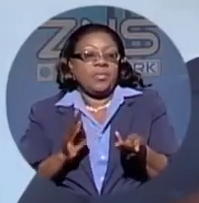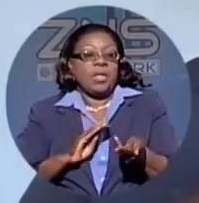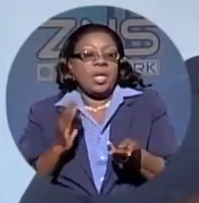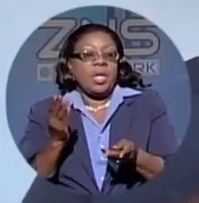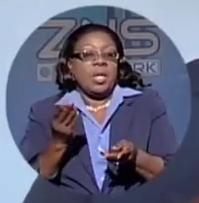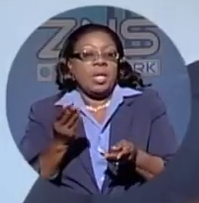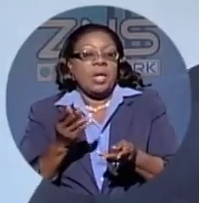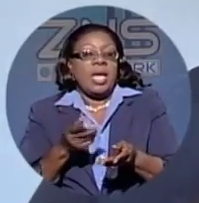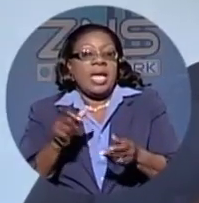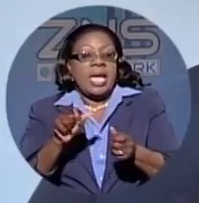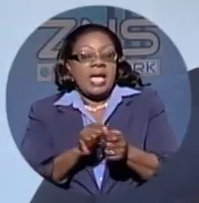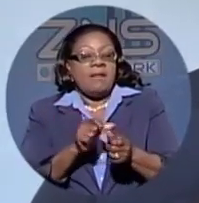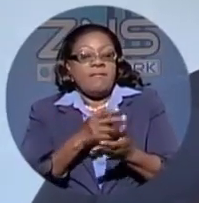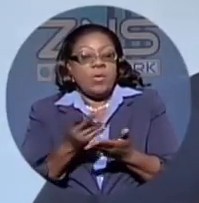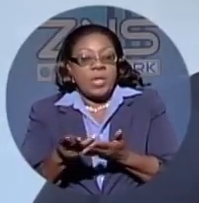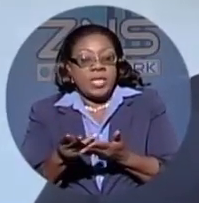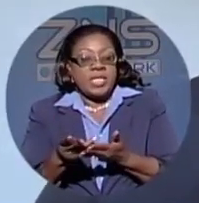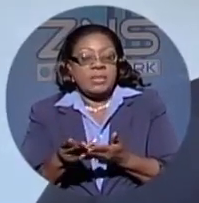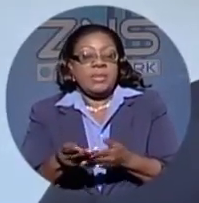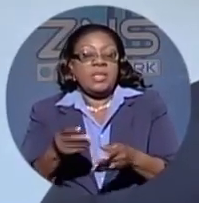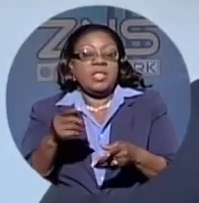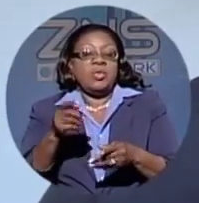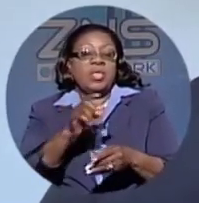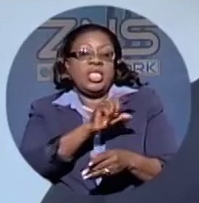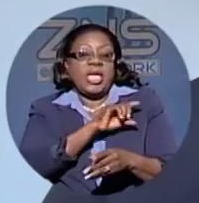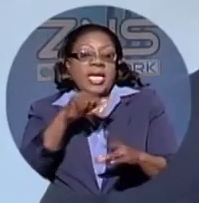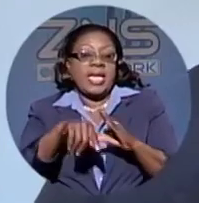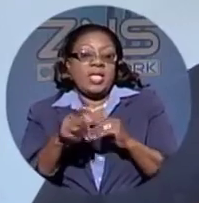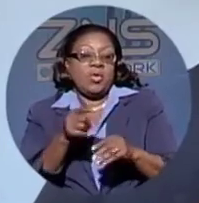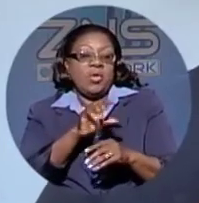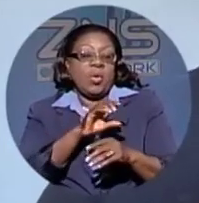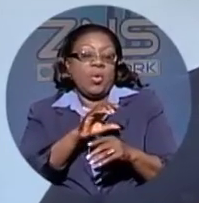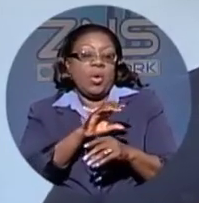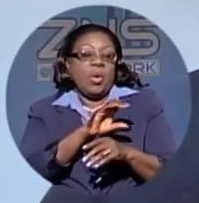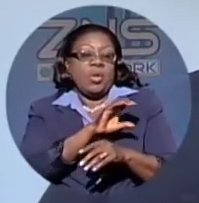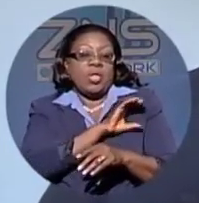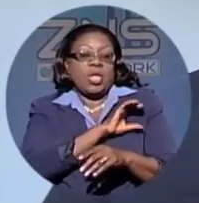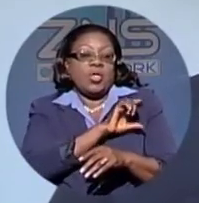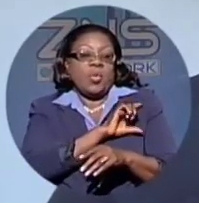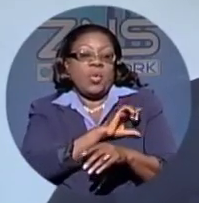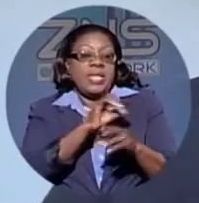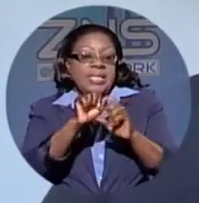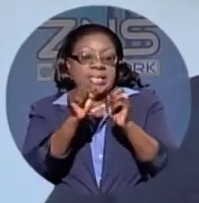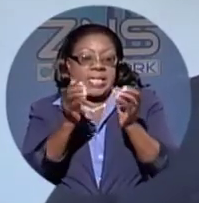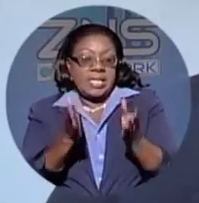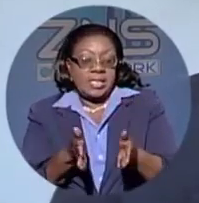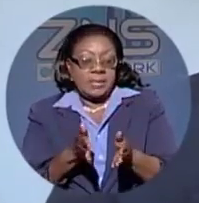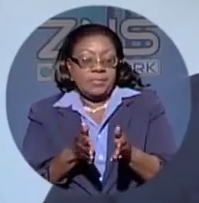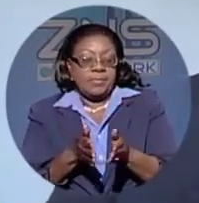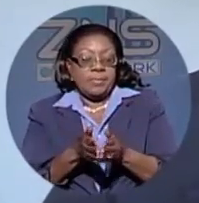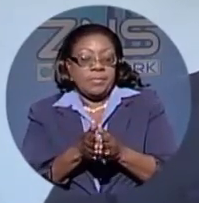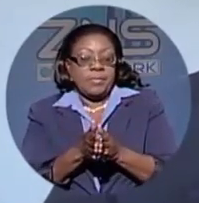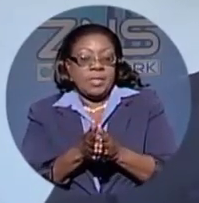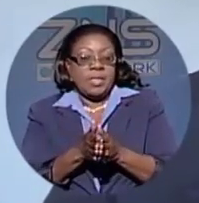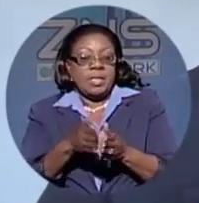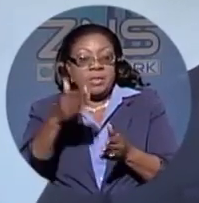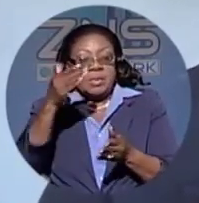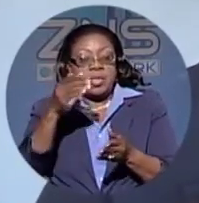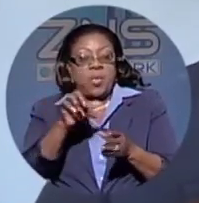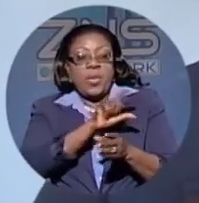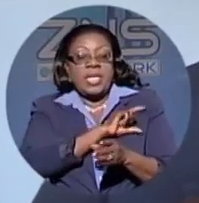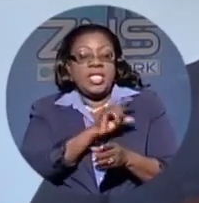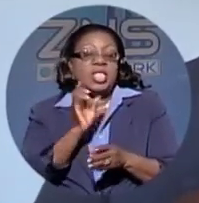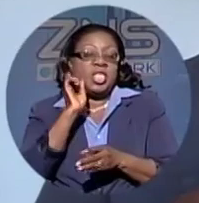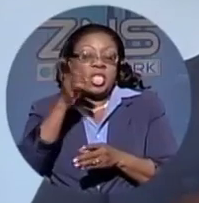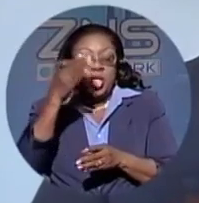Week by week, they should have like a check-in. They should be able, like the first 5 or 6 years of the prison, they should have to be able to check in. The police should be made aware of